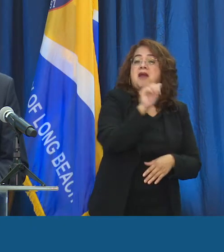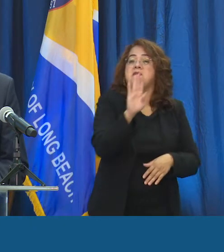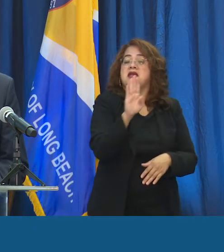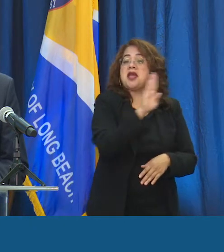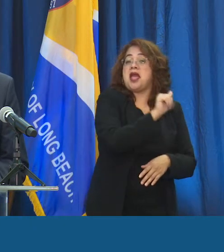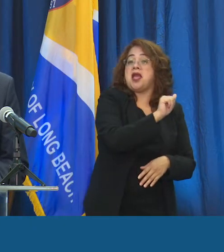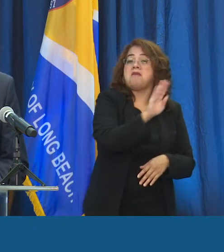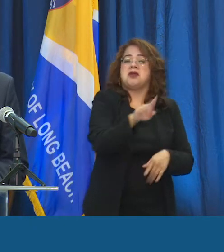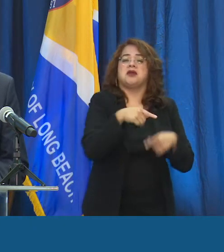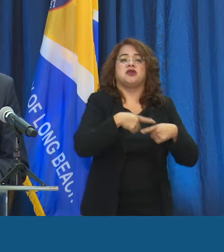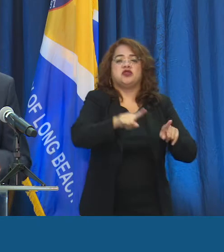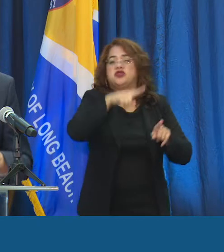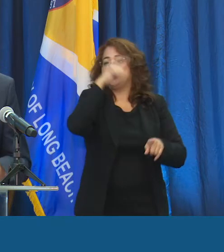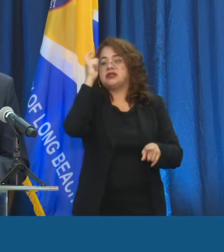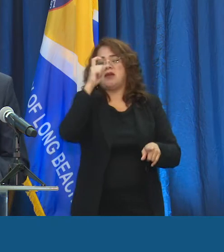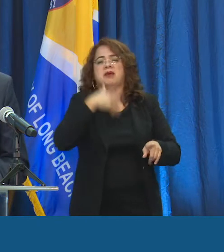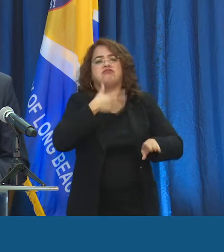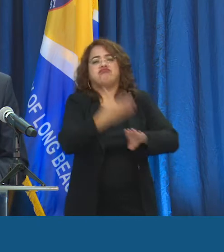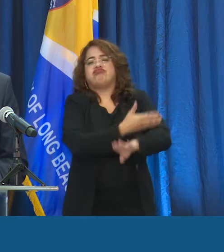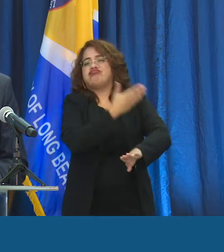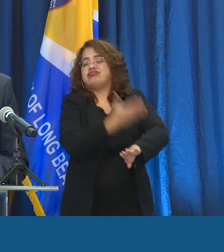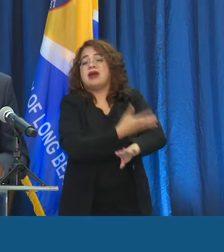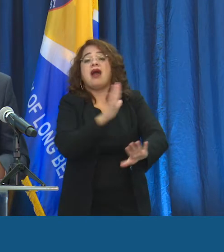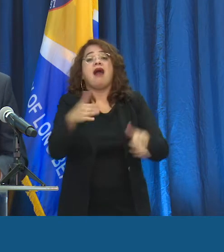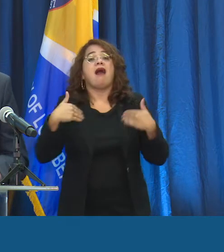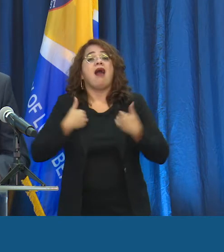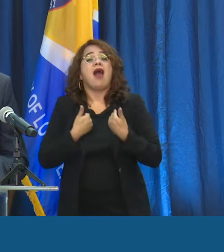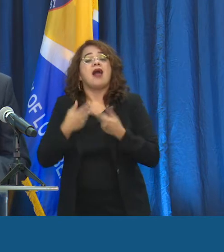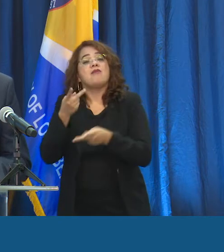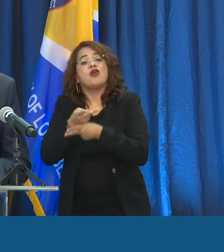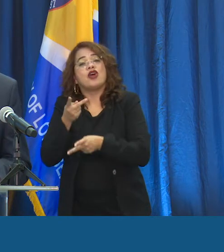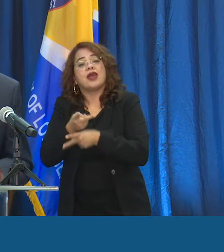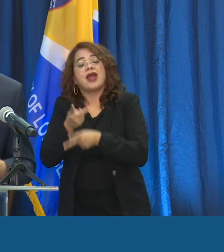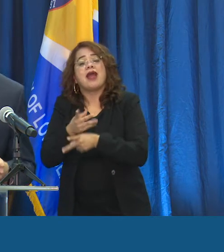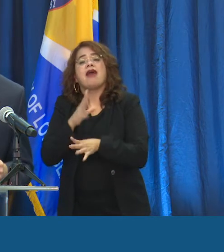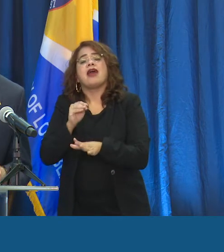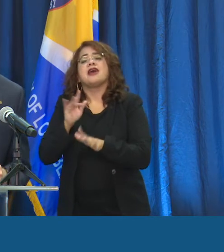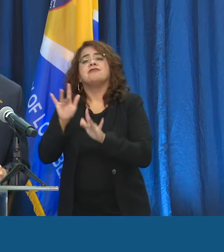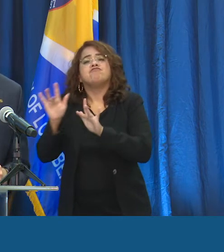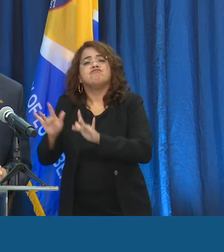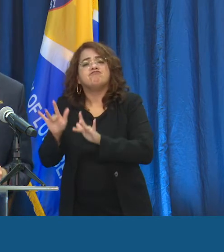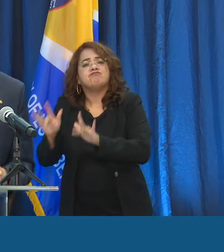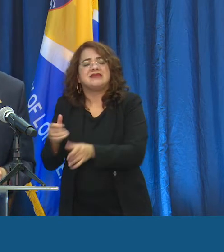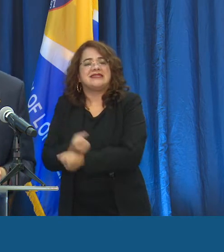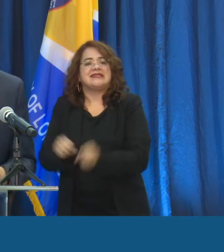in the summer. And our animal care and compassion saves approach is working.